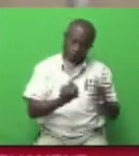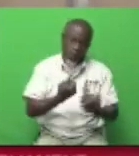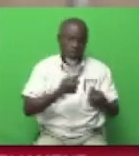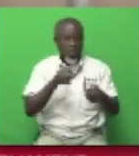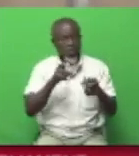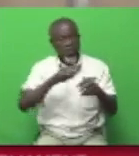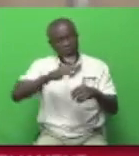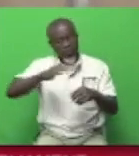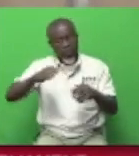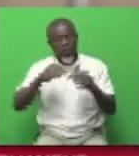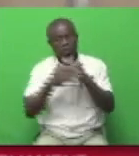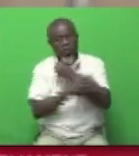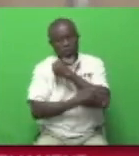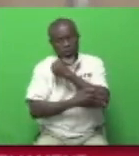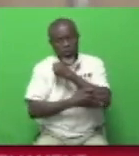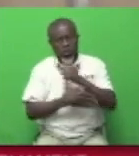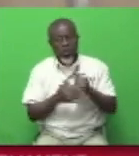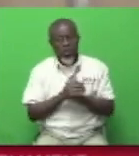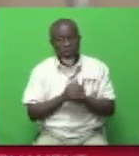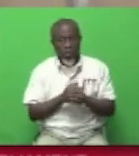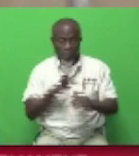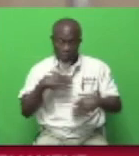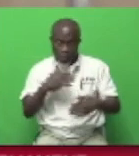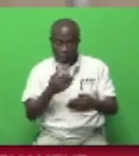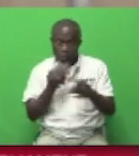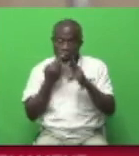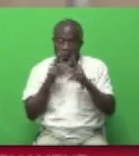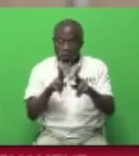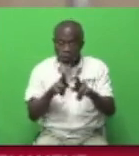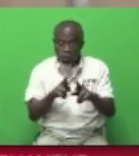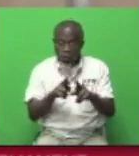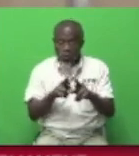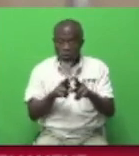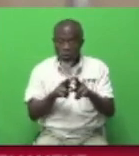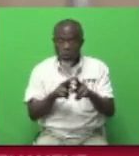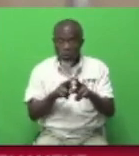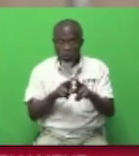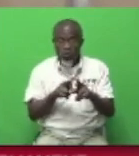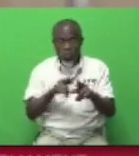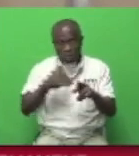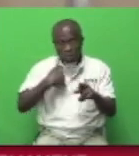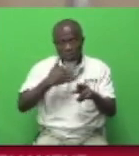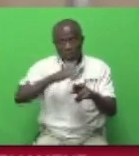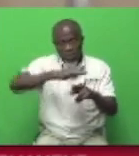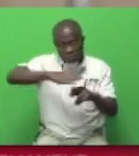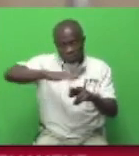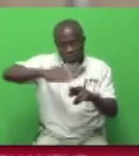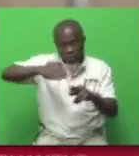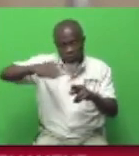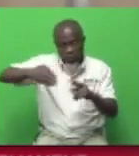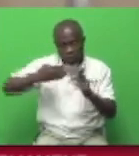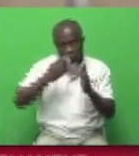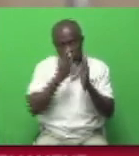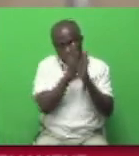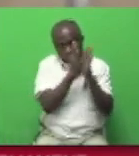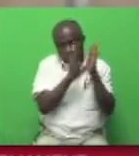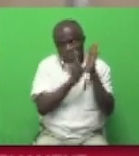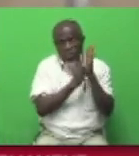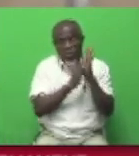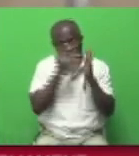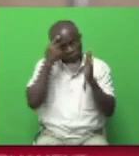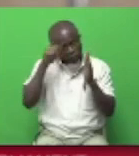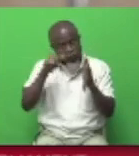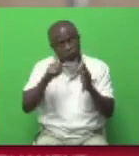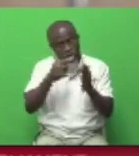CJU unit, I'm pleased to report to the people of Trinidad and Tobago, has also tabled several bills for discussion at the